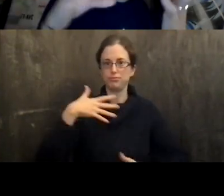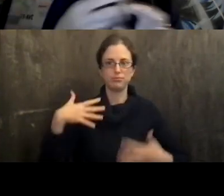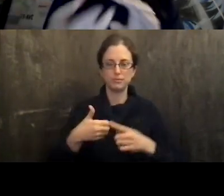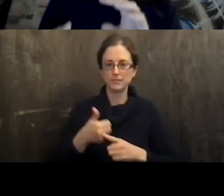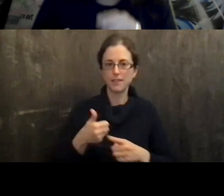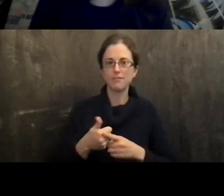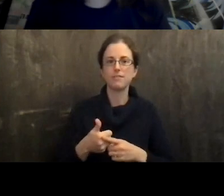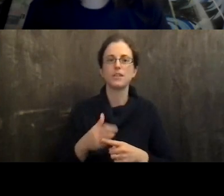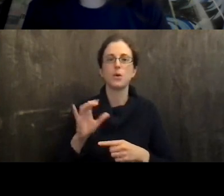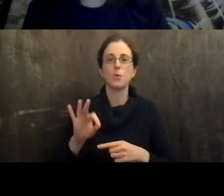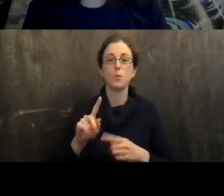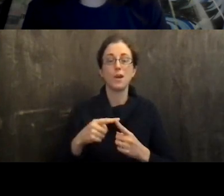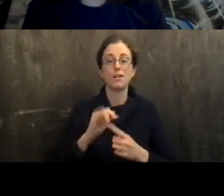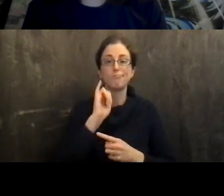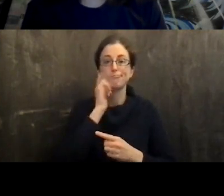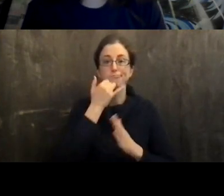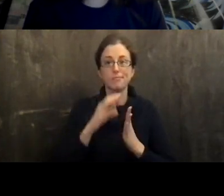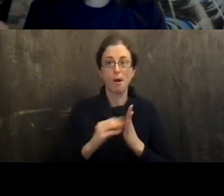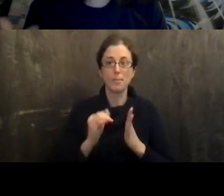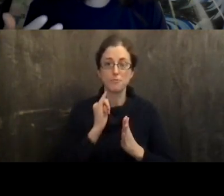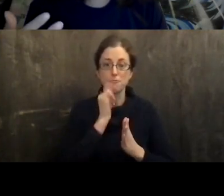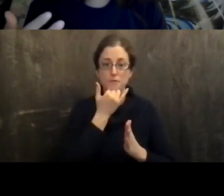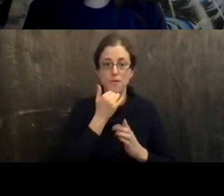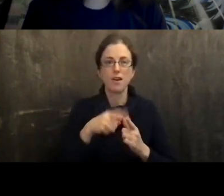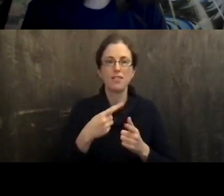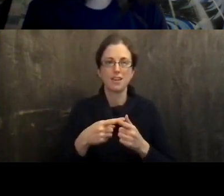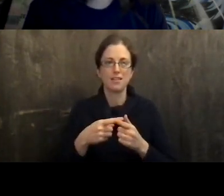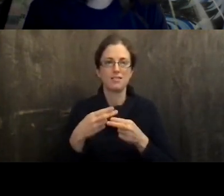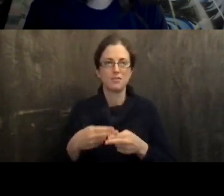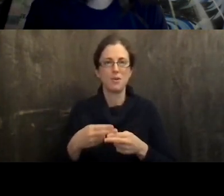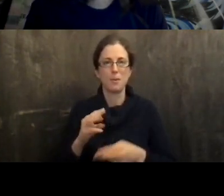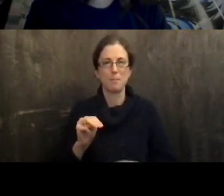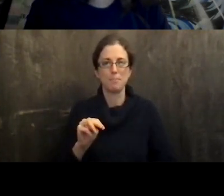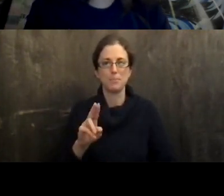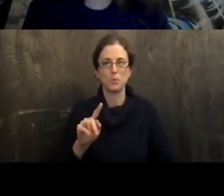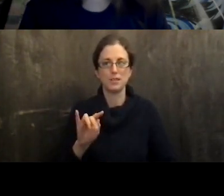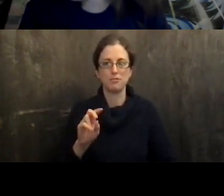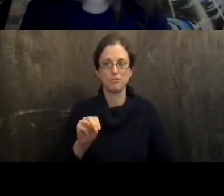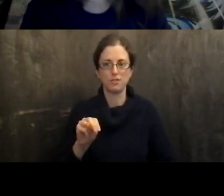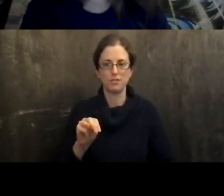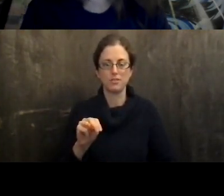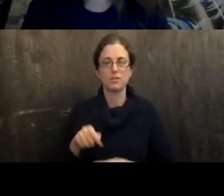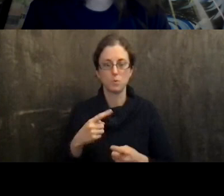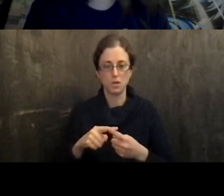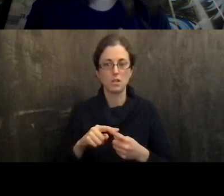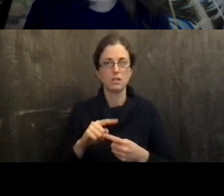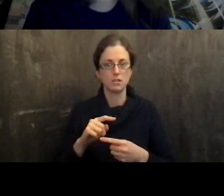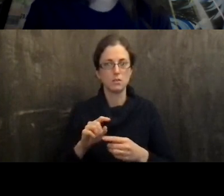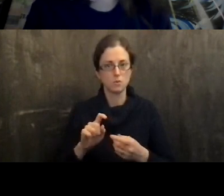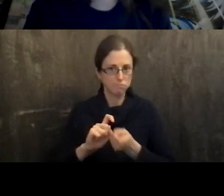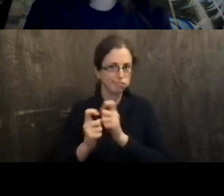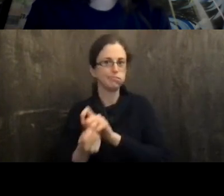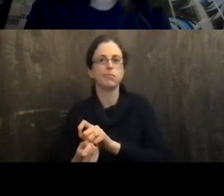the virus becomes slightly different enough to be called a variant. So we had the Delta variant that was